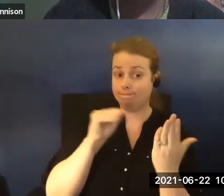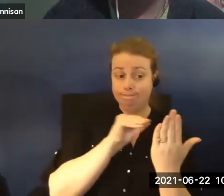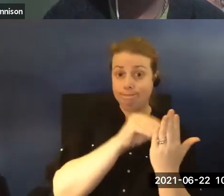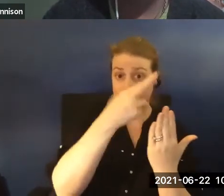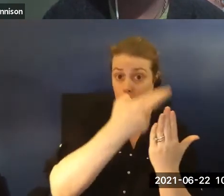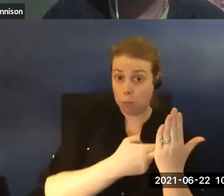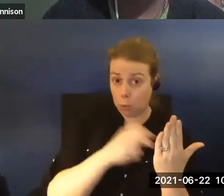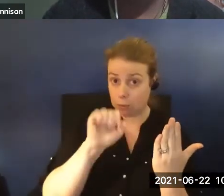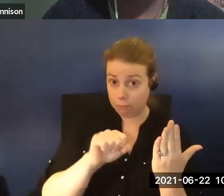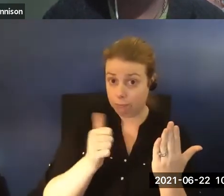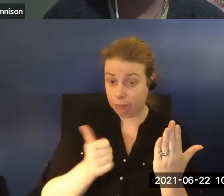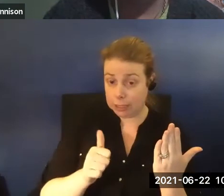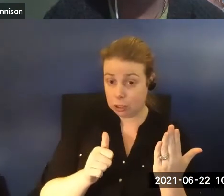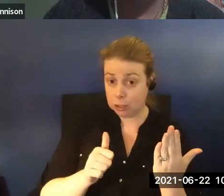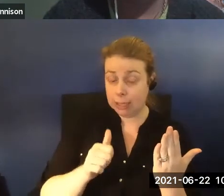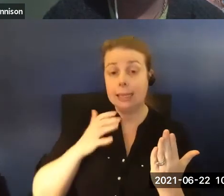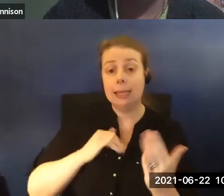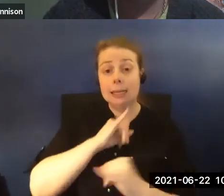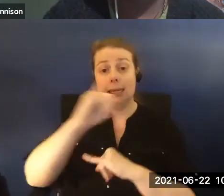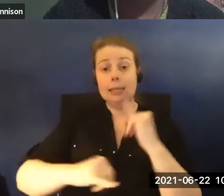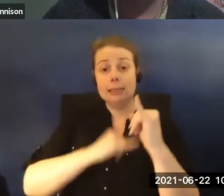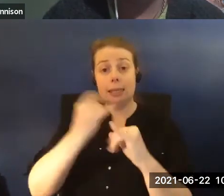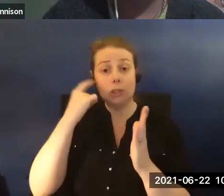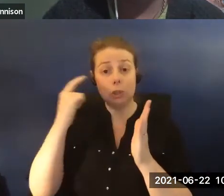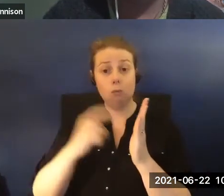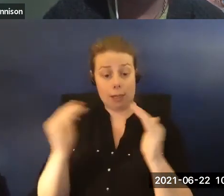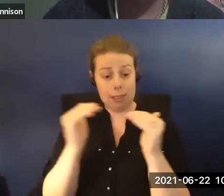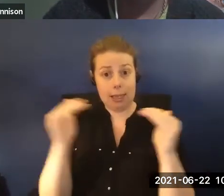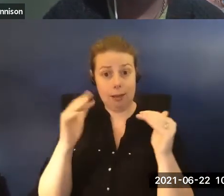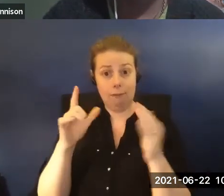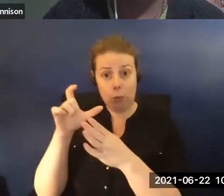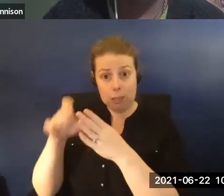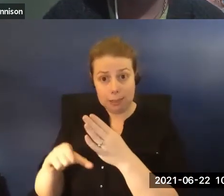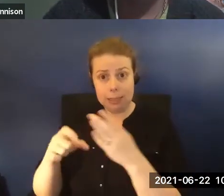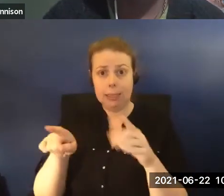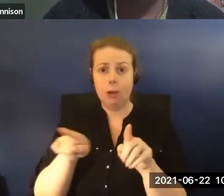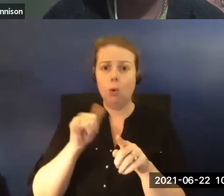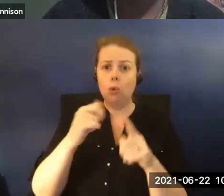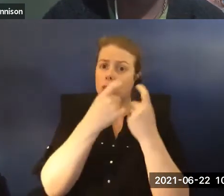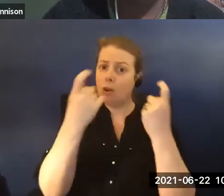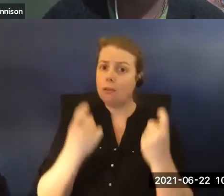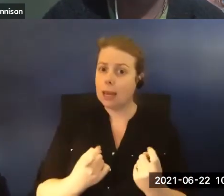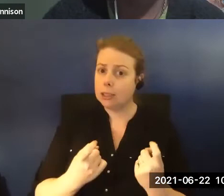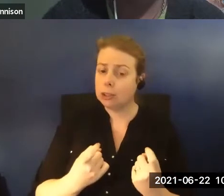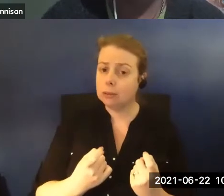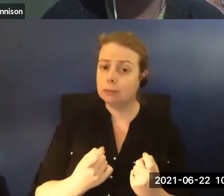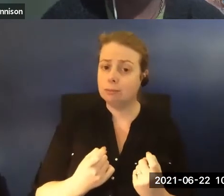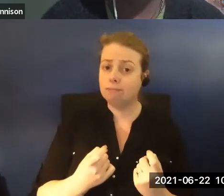need an international recognised standard for accessibility, a certification. Now, there is a lack of skill in Australia